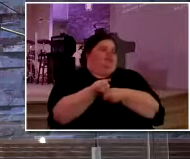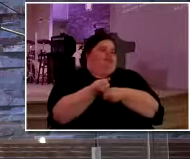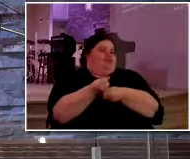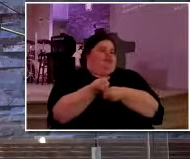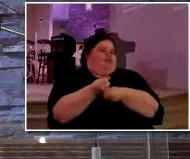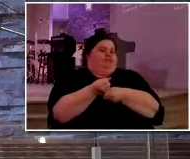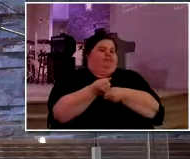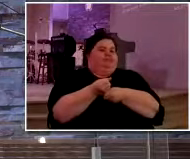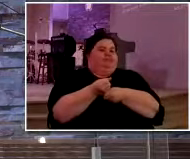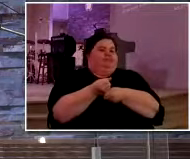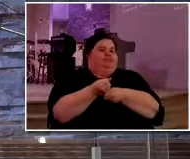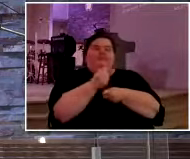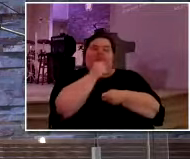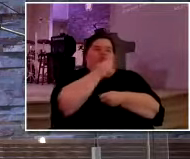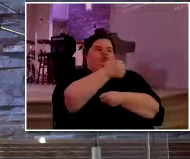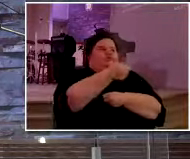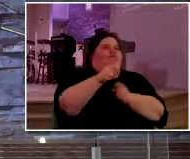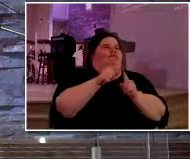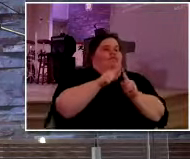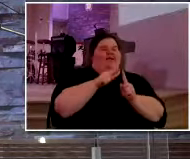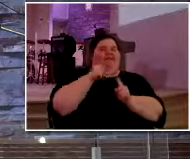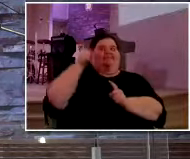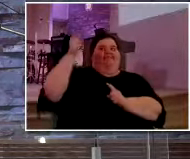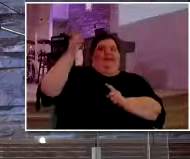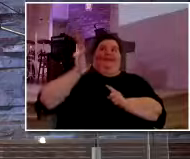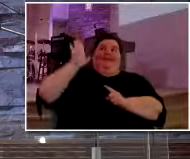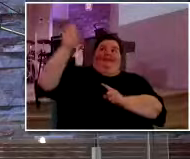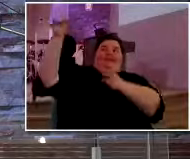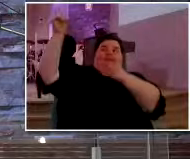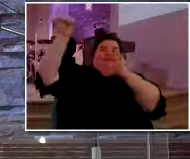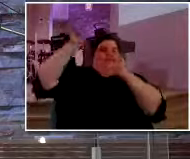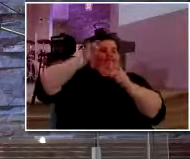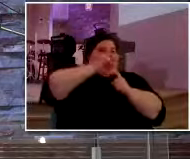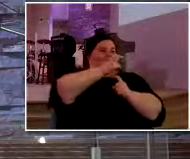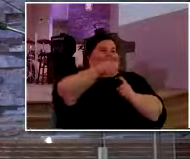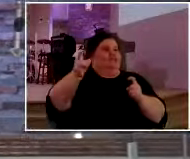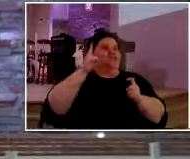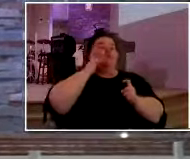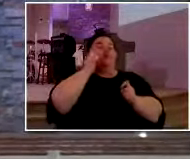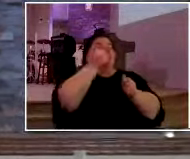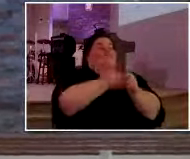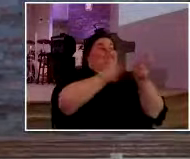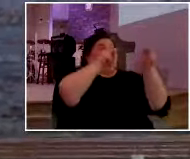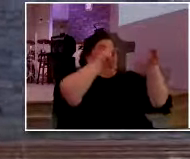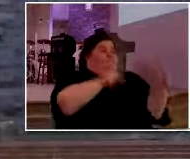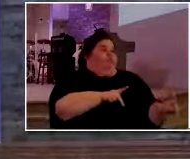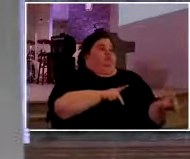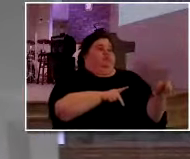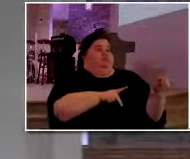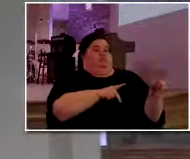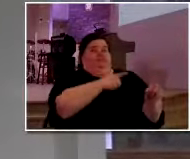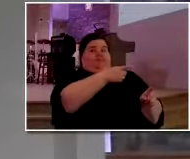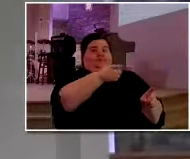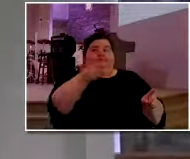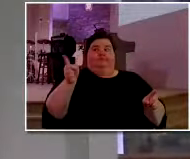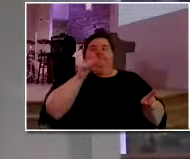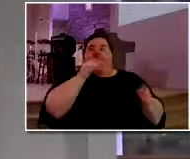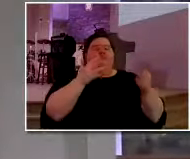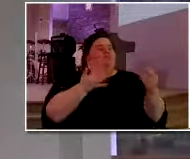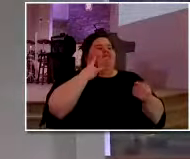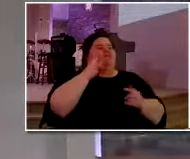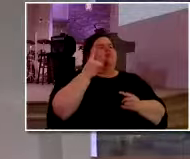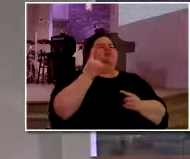of God. God's gift of salvation is for everybody. And he's just waiting for somebody